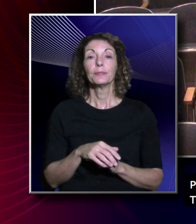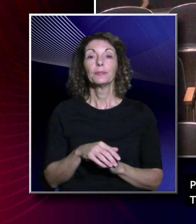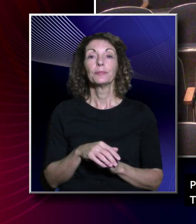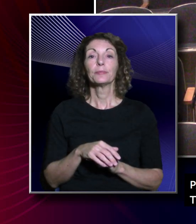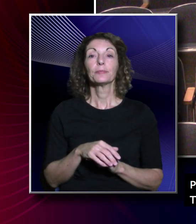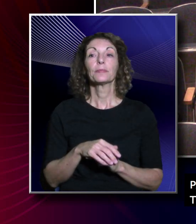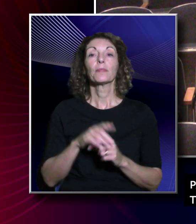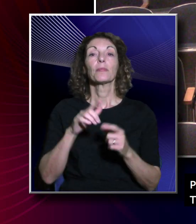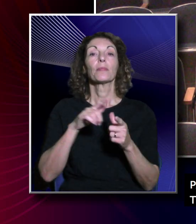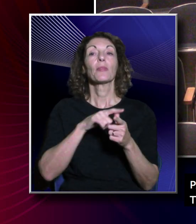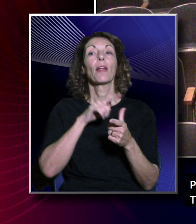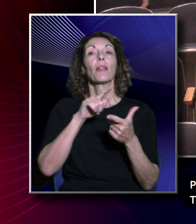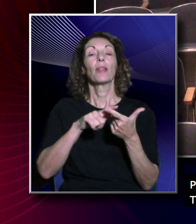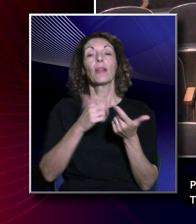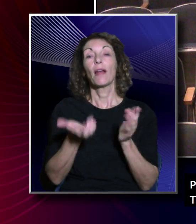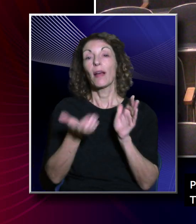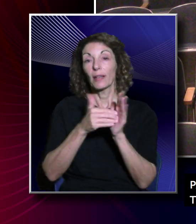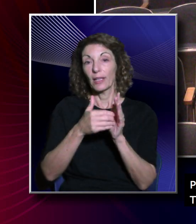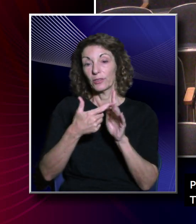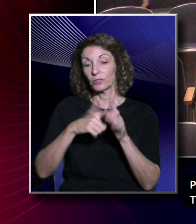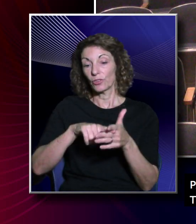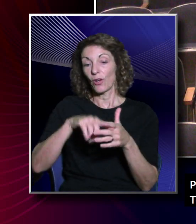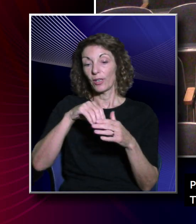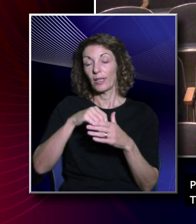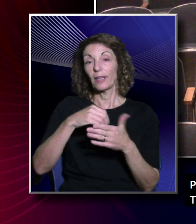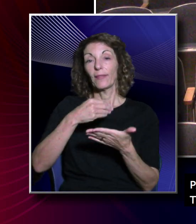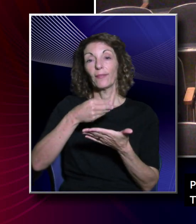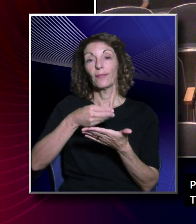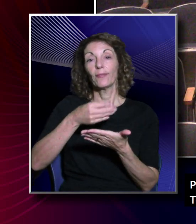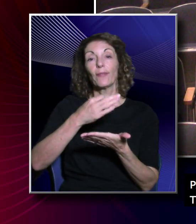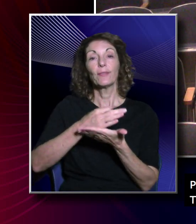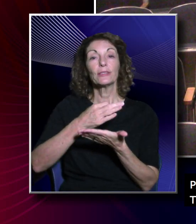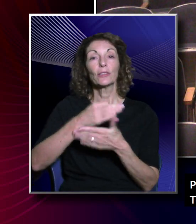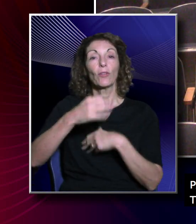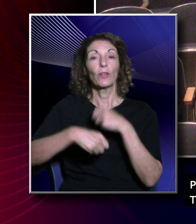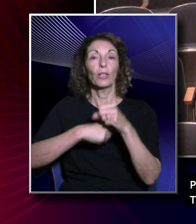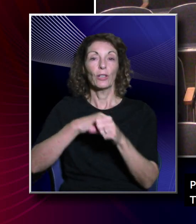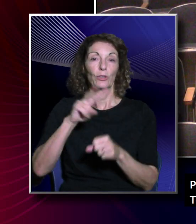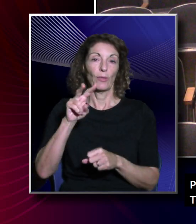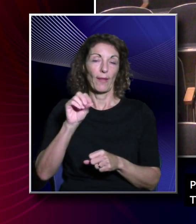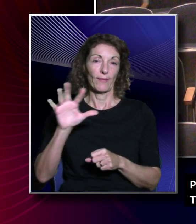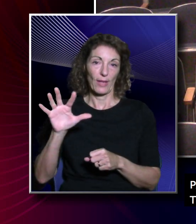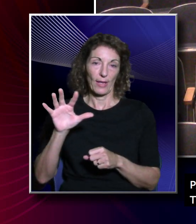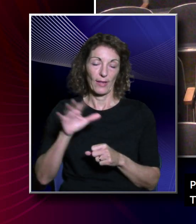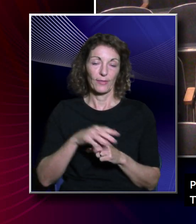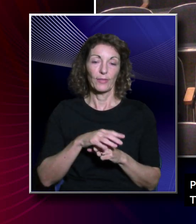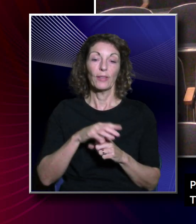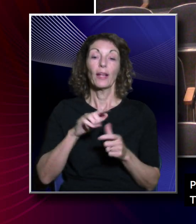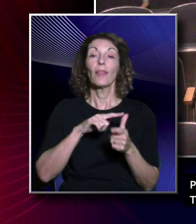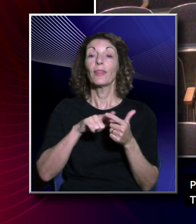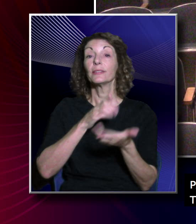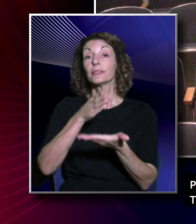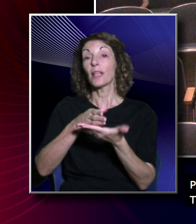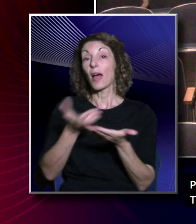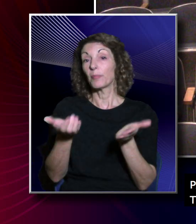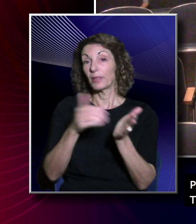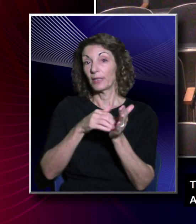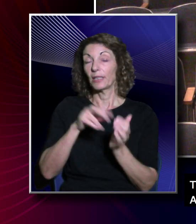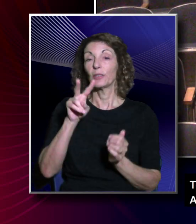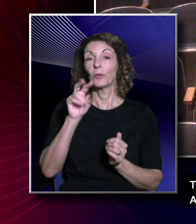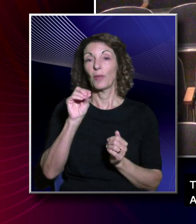and then picked up again in fiscal year 2005 and cut off again at 2008.